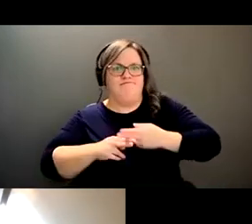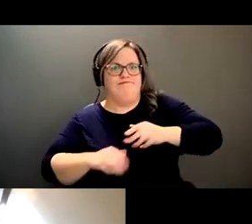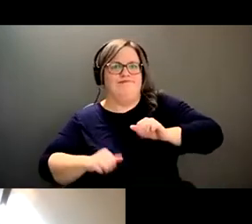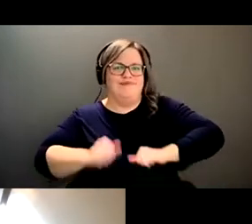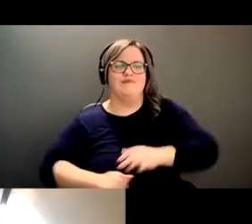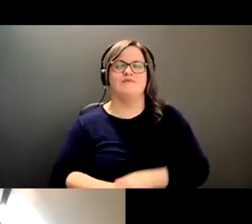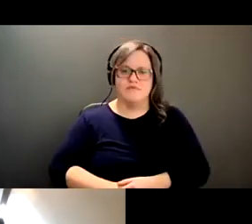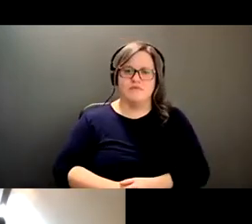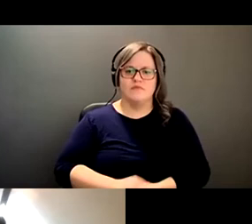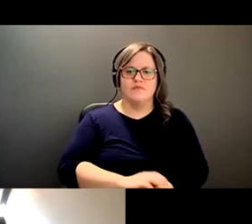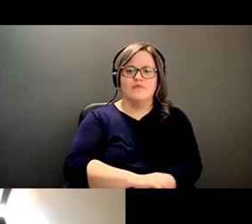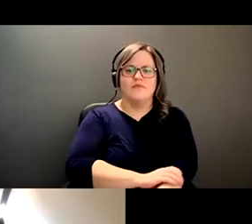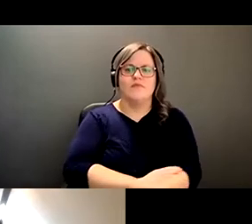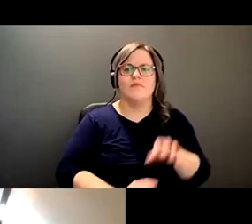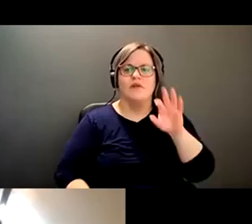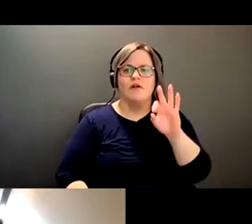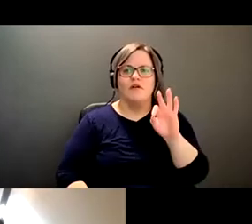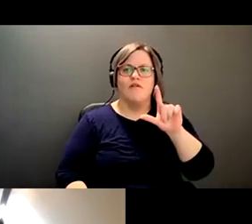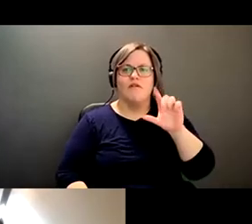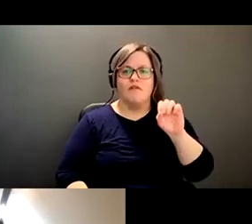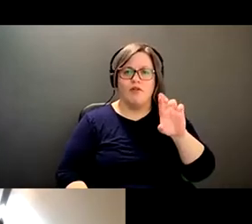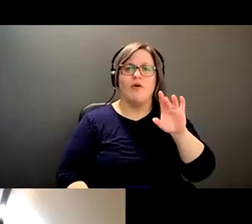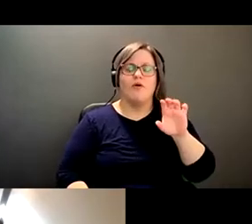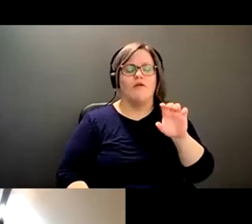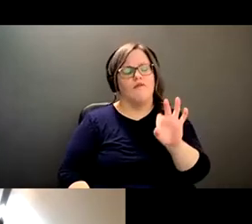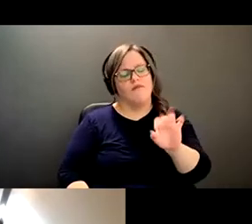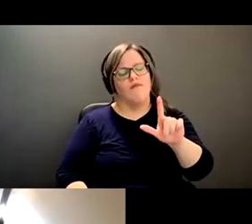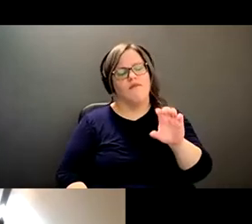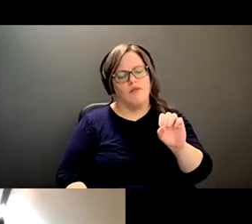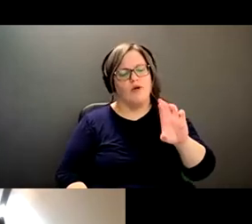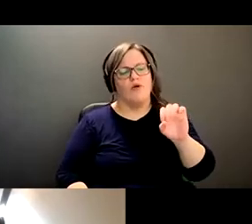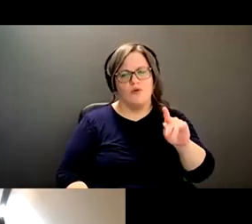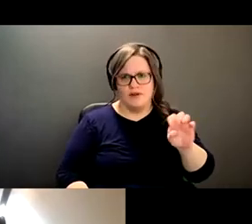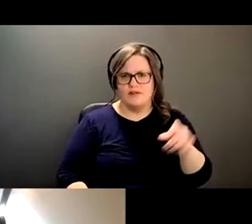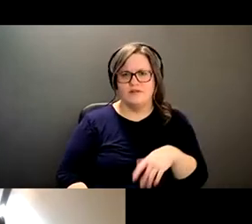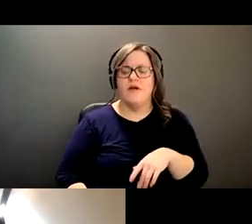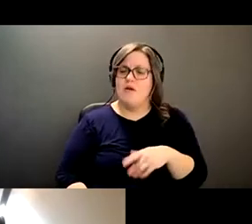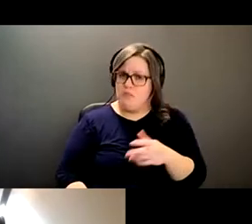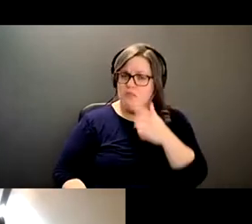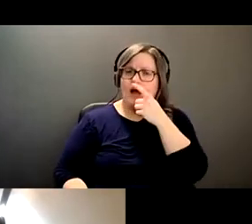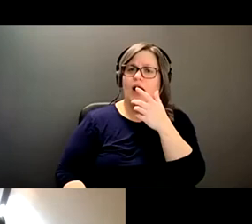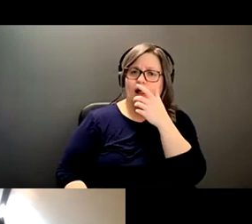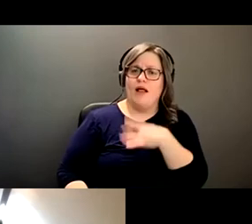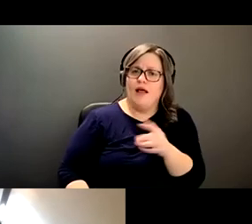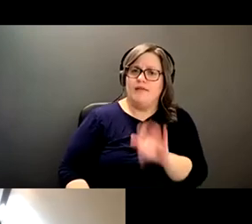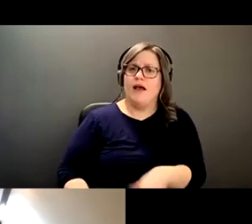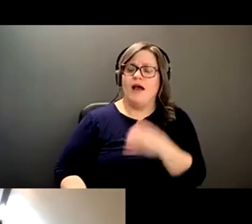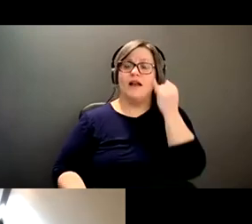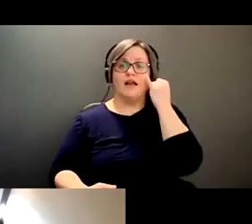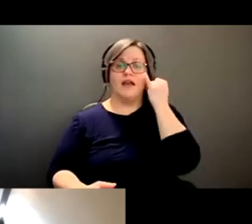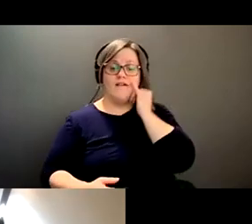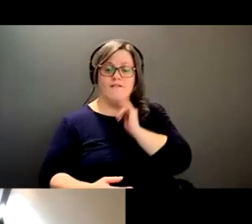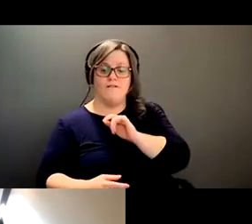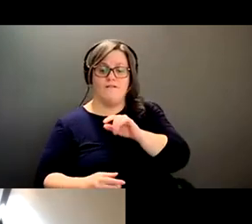really interesting point about this consent, about if this doesn't make sense to us anymore, we will stop. I think that's